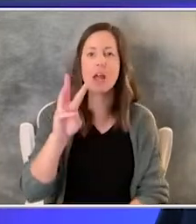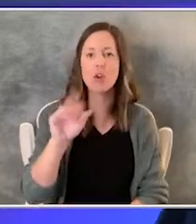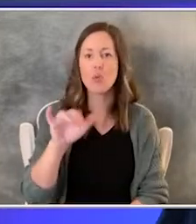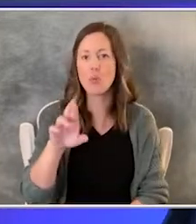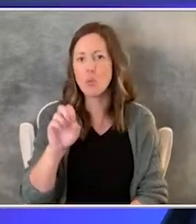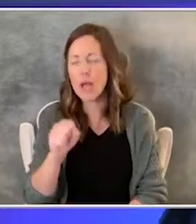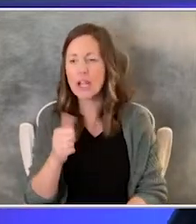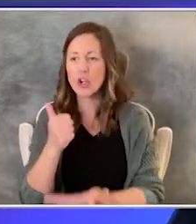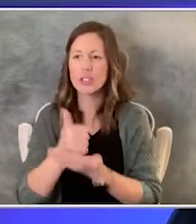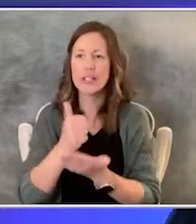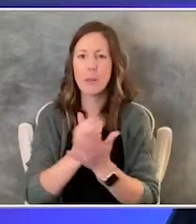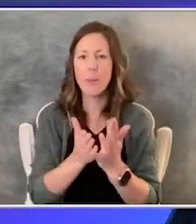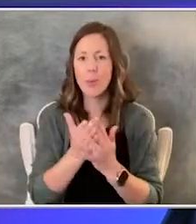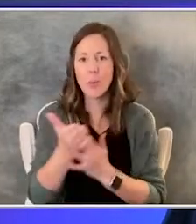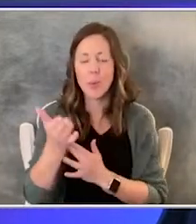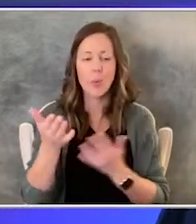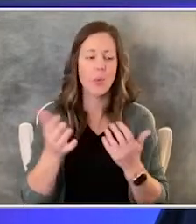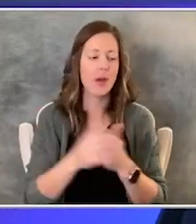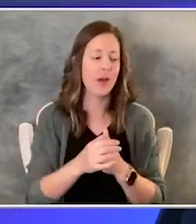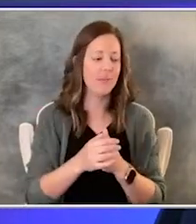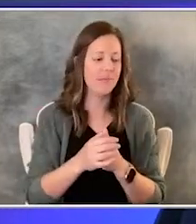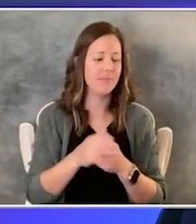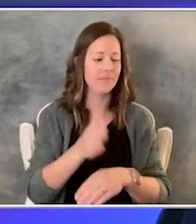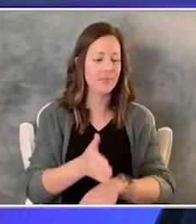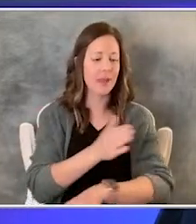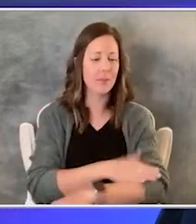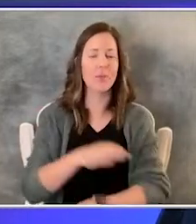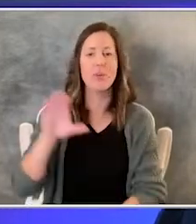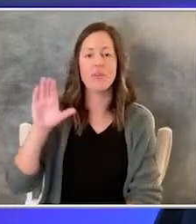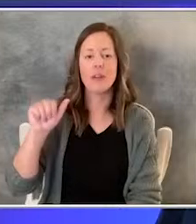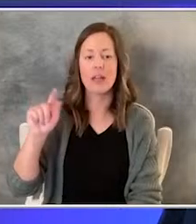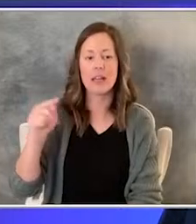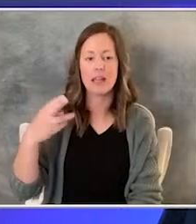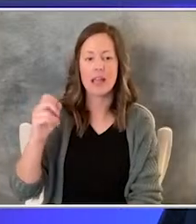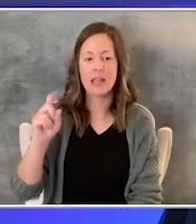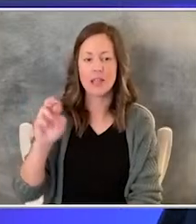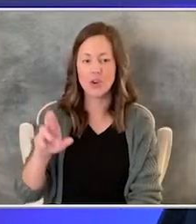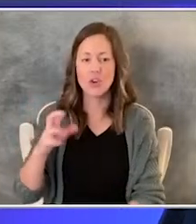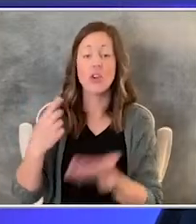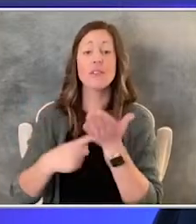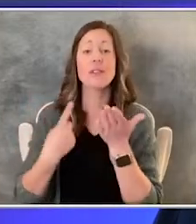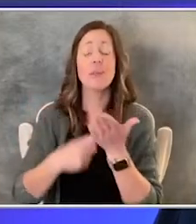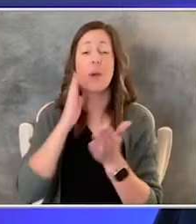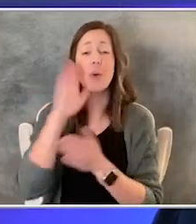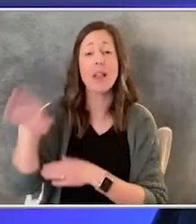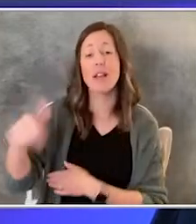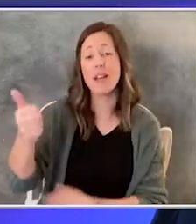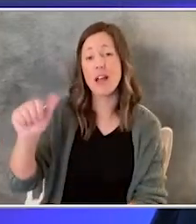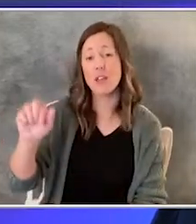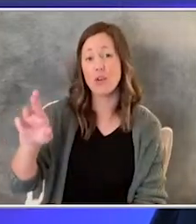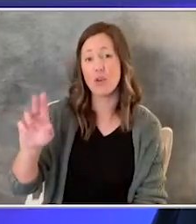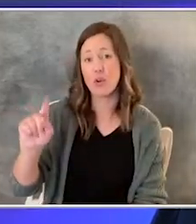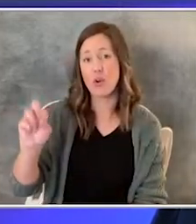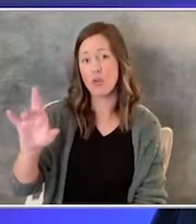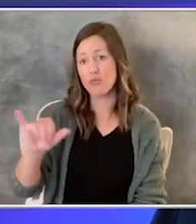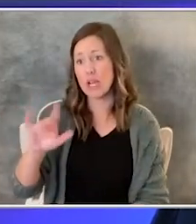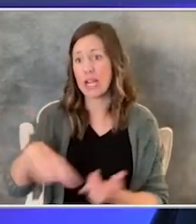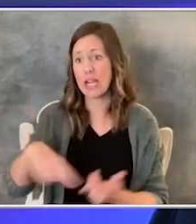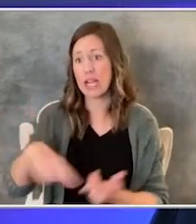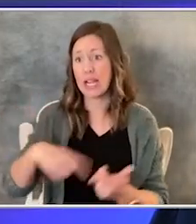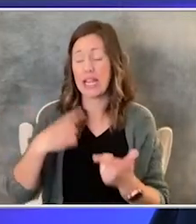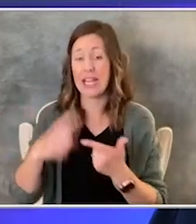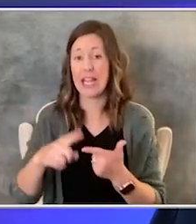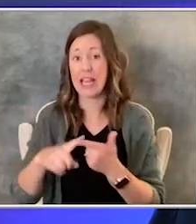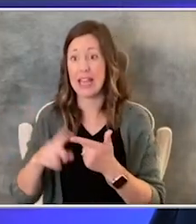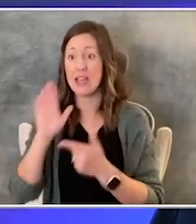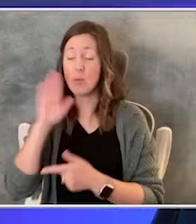had to lay there for 6 hours after a procedure like that to not move your leg. Of course, they have some new things now that they can shorten that